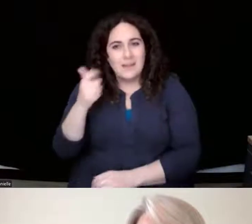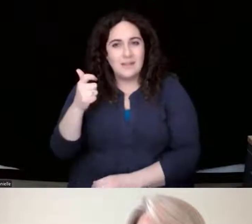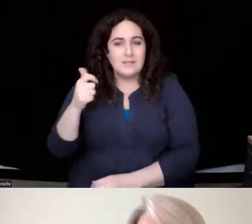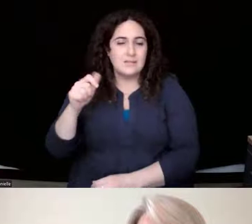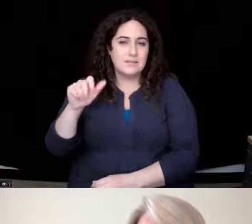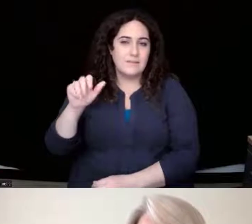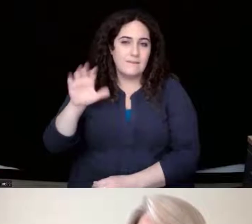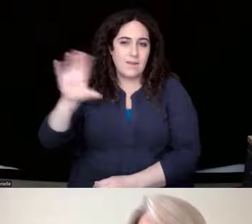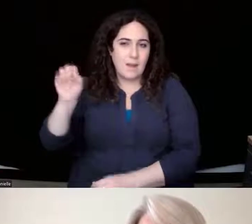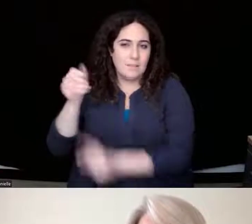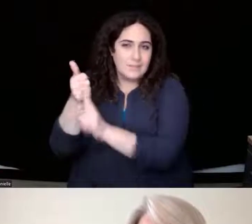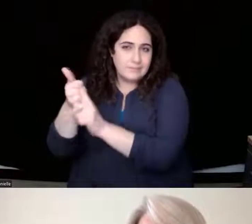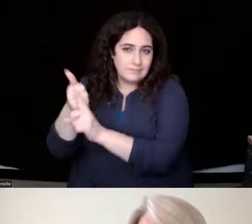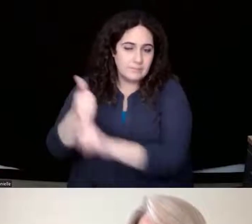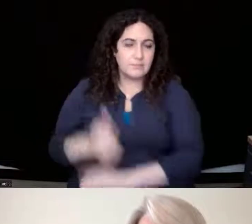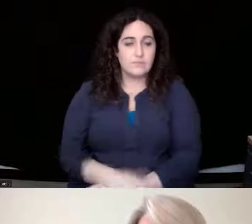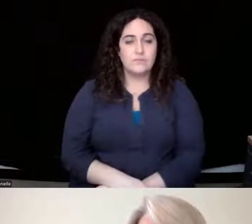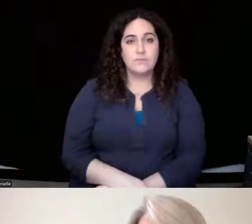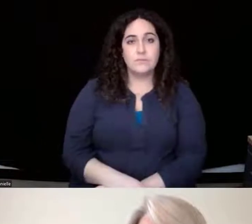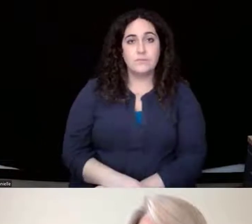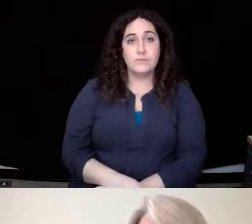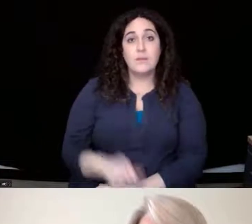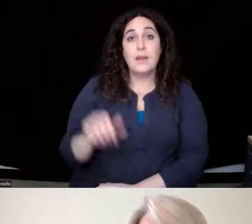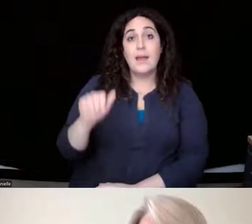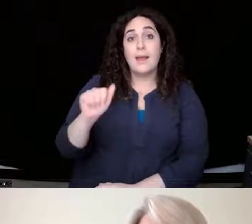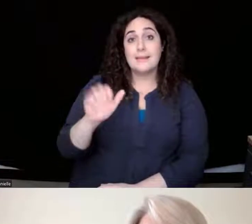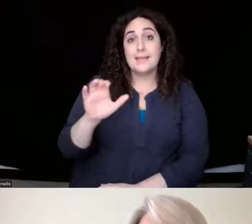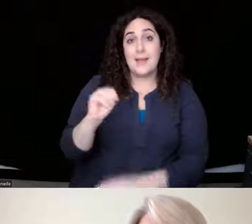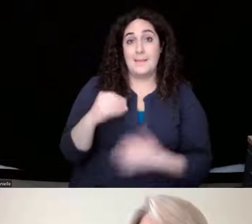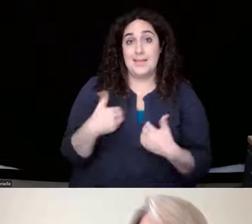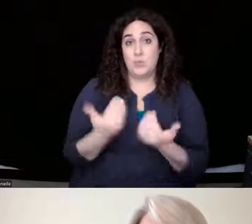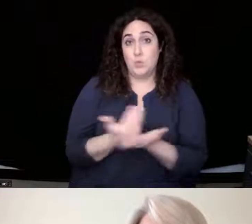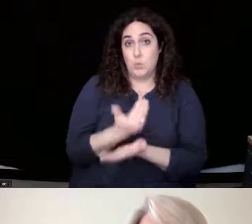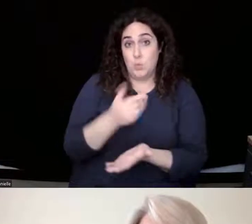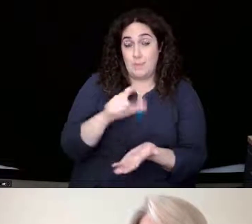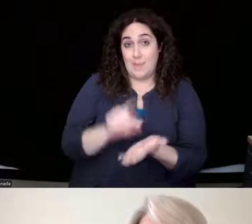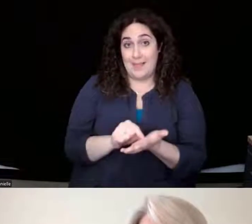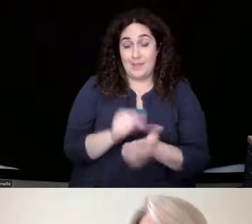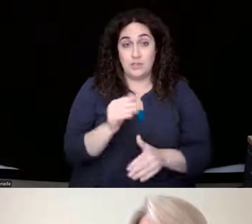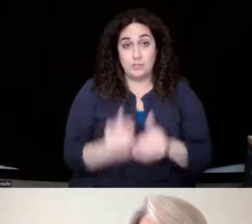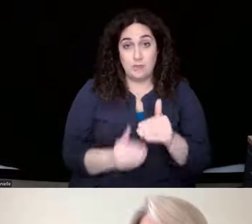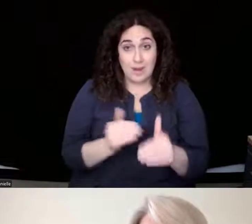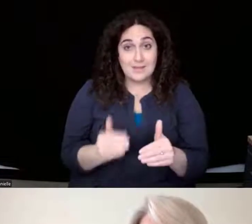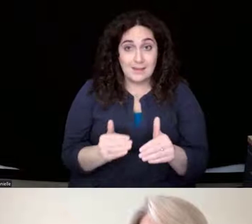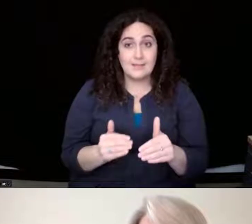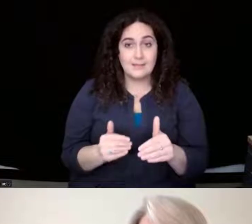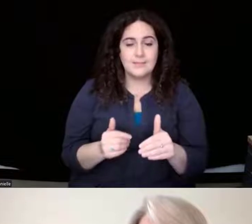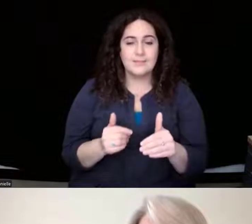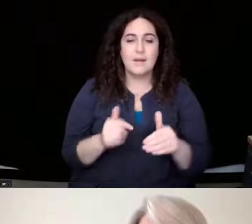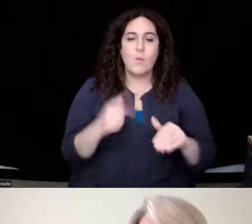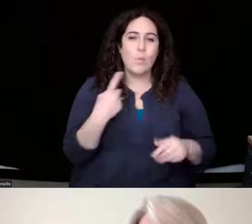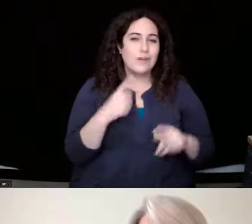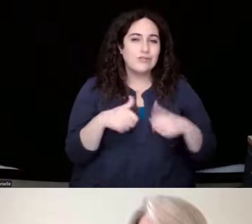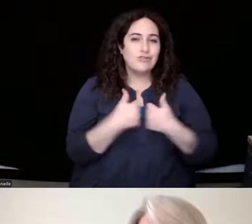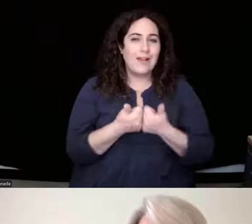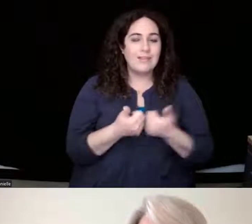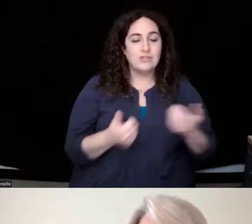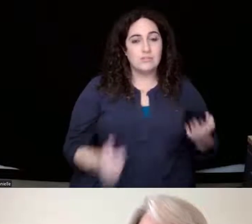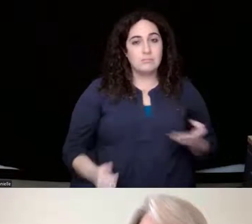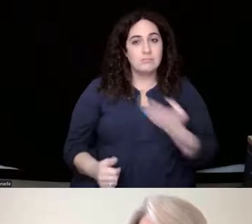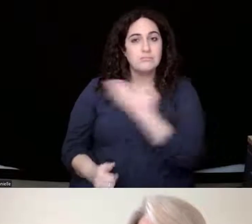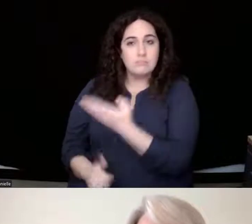that ACM have a new publication process. The challenge is that you submit your files and it generates